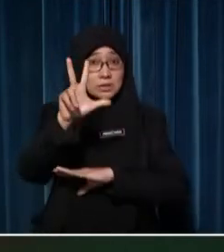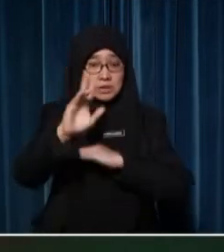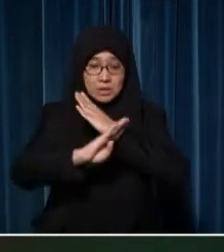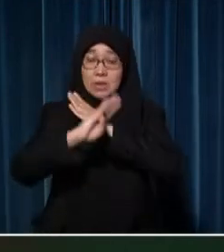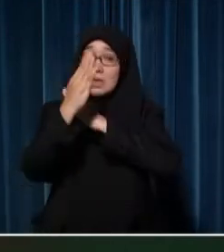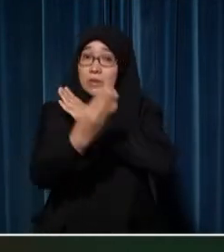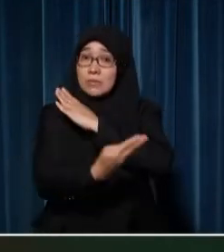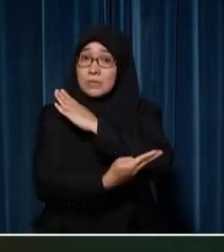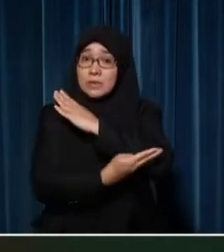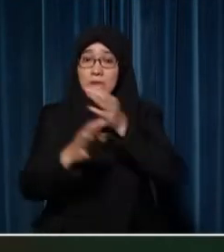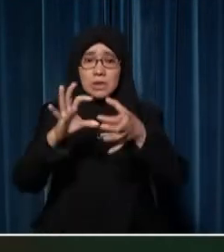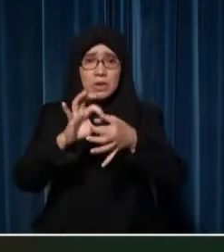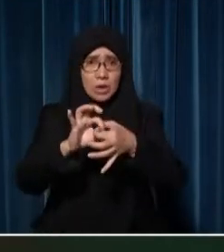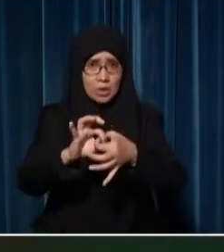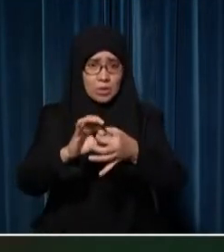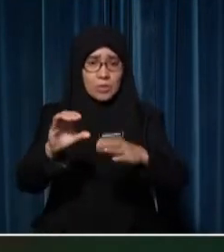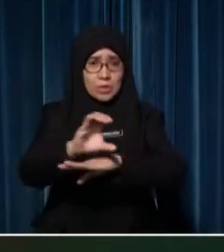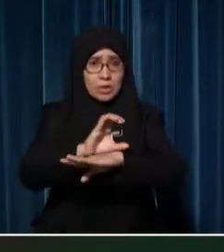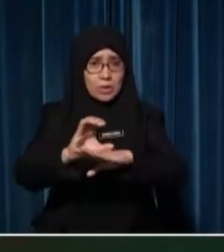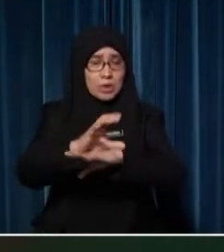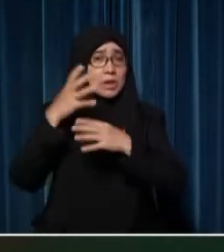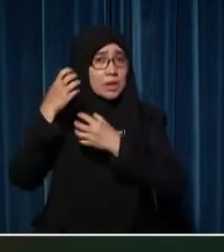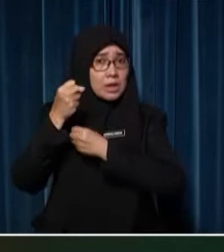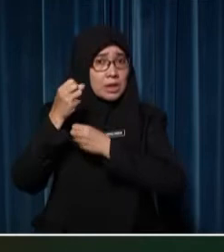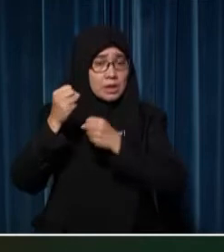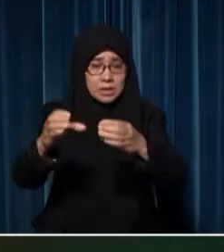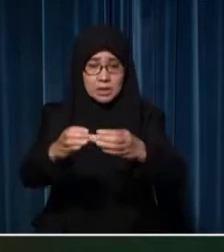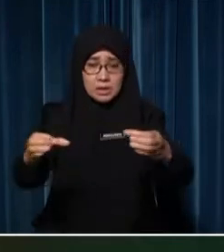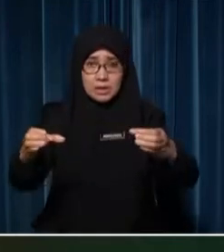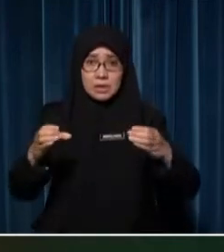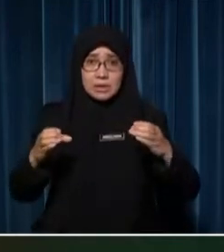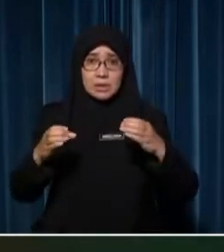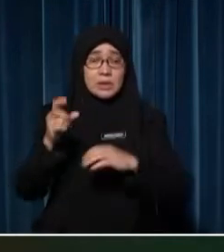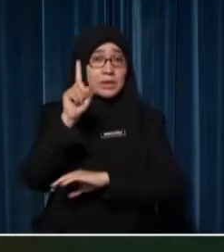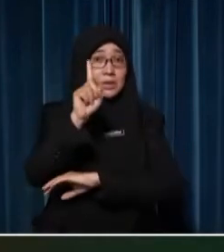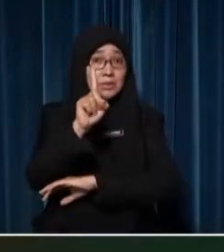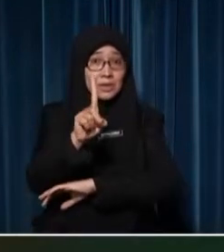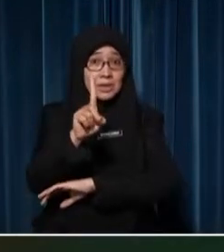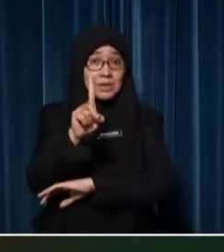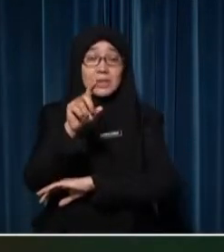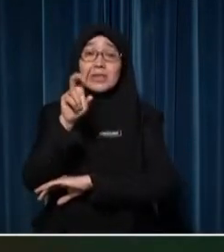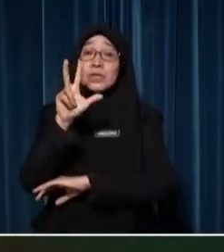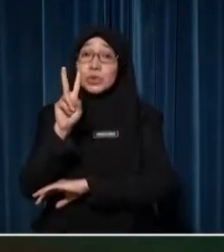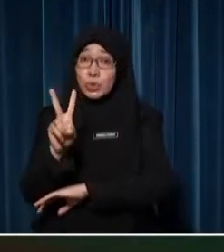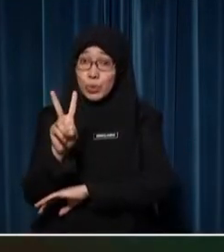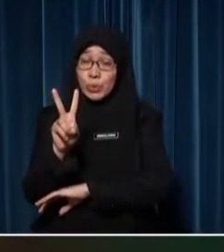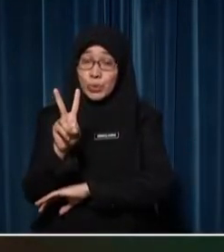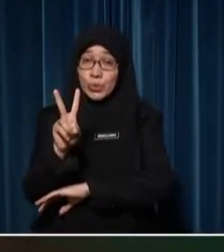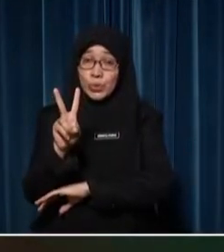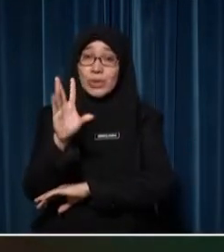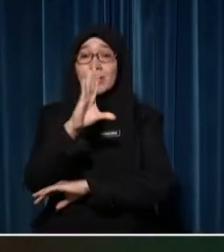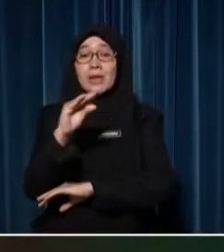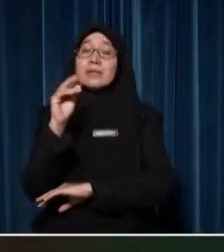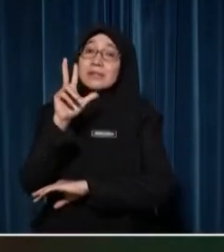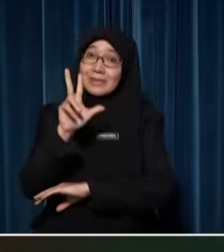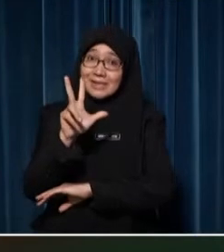baskets of chocolate milk cartons. 1, 2, and